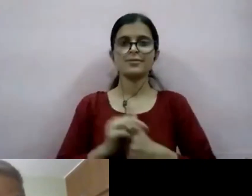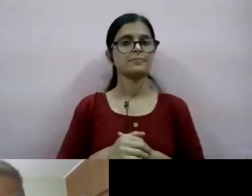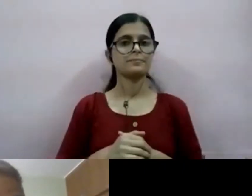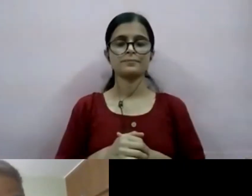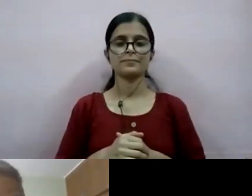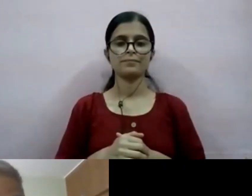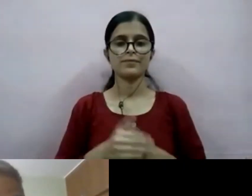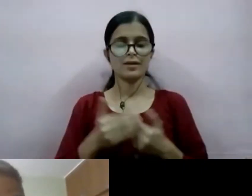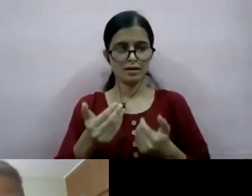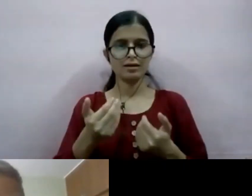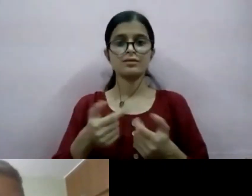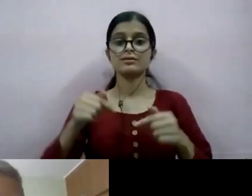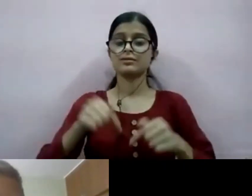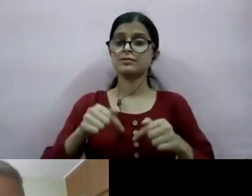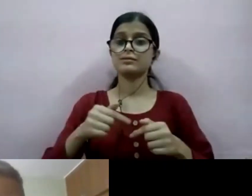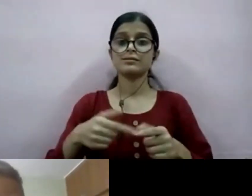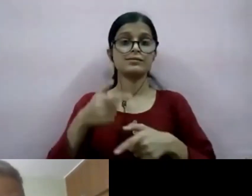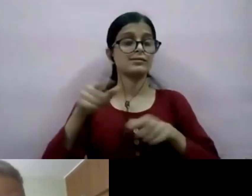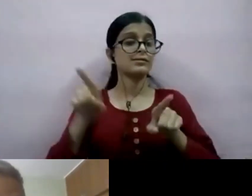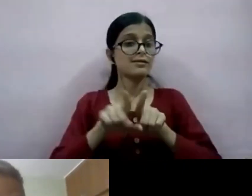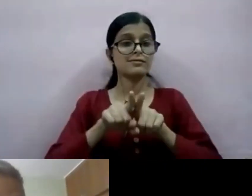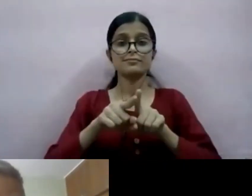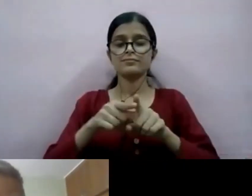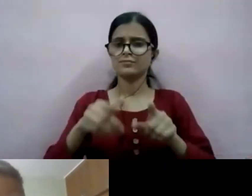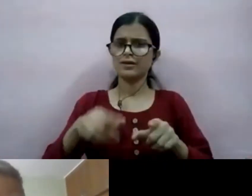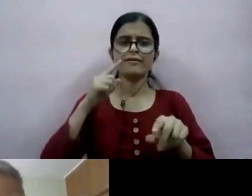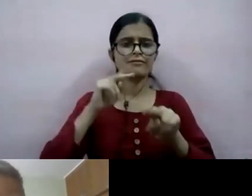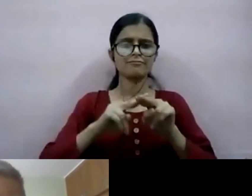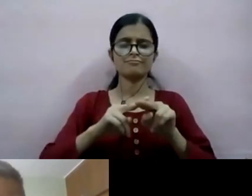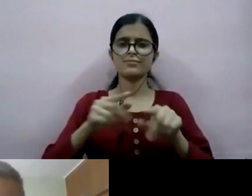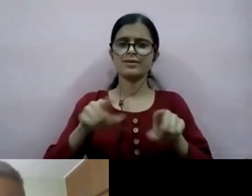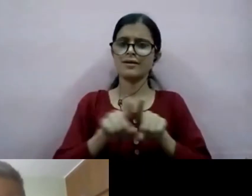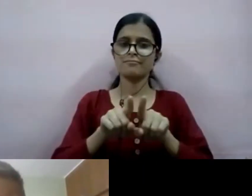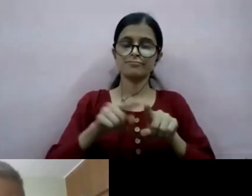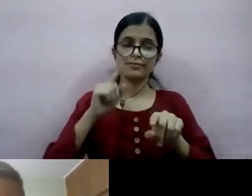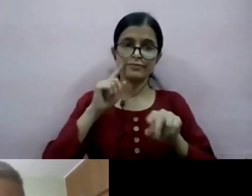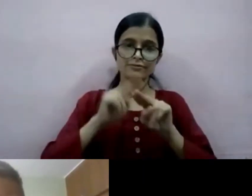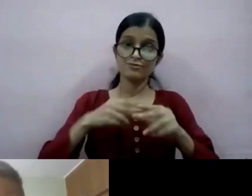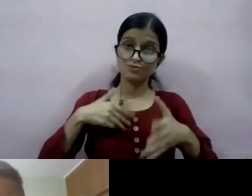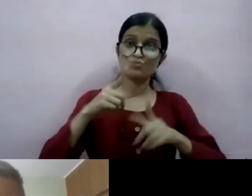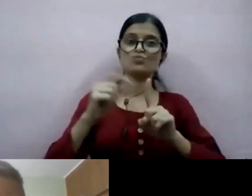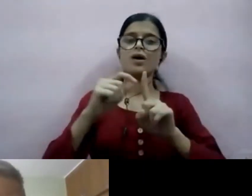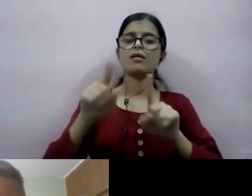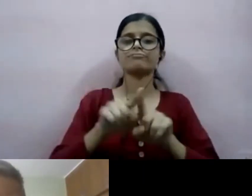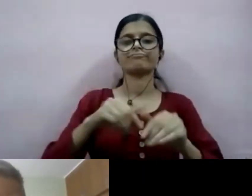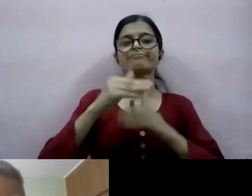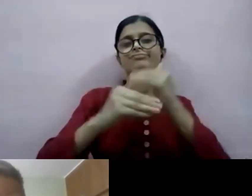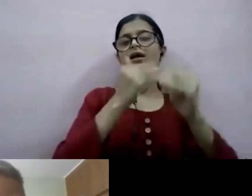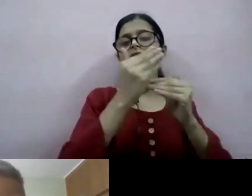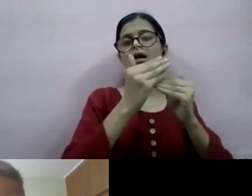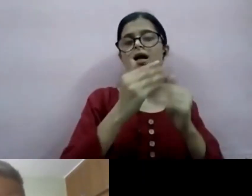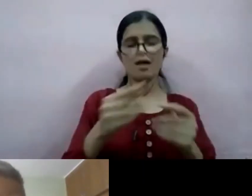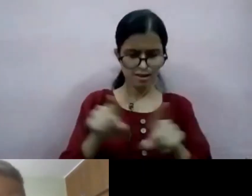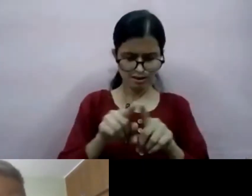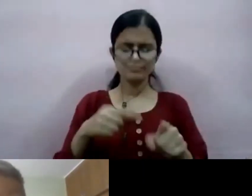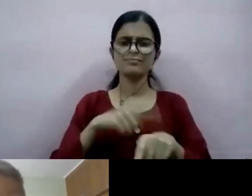is a sign to things to come, we are really in for a treat. In such a short span of